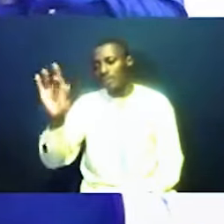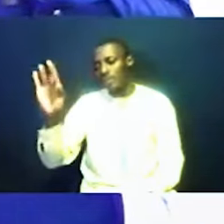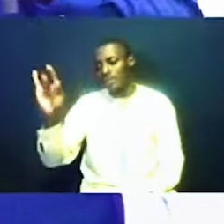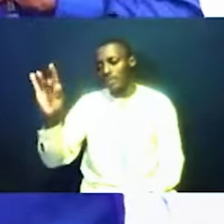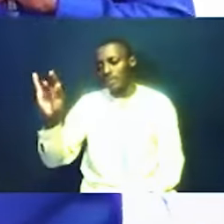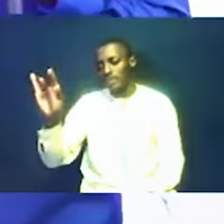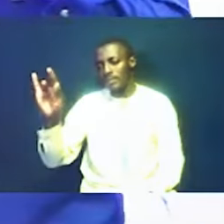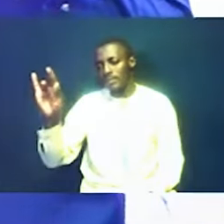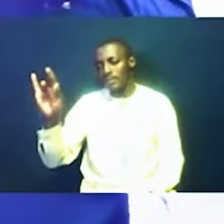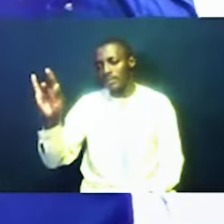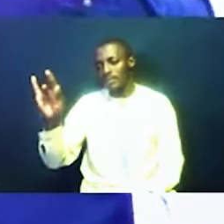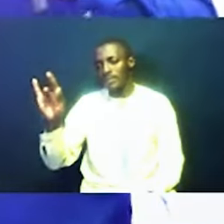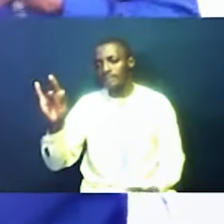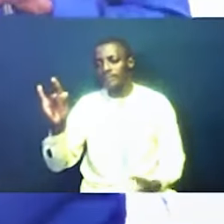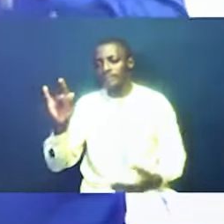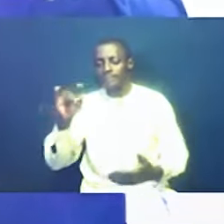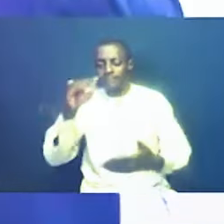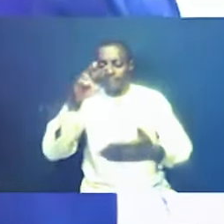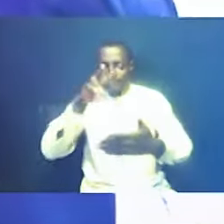read